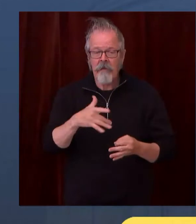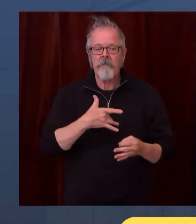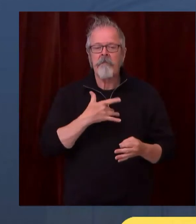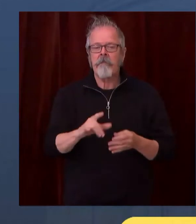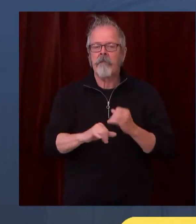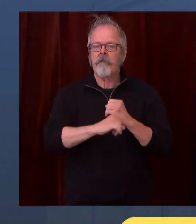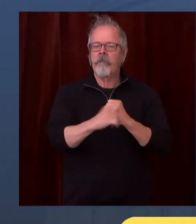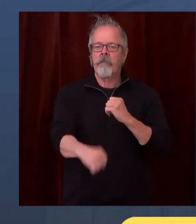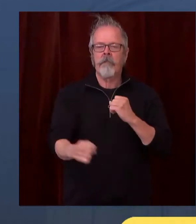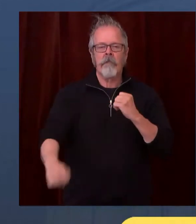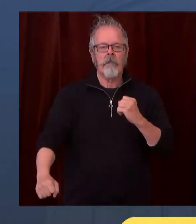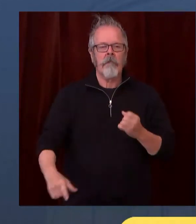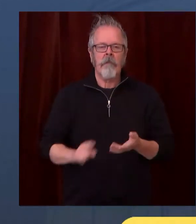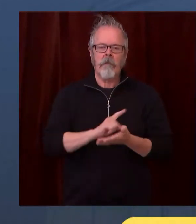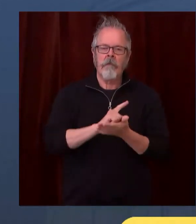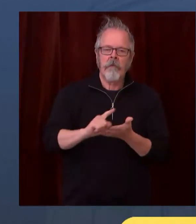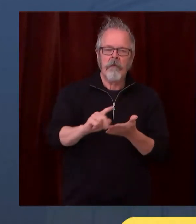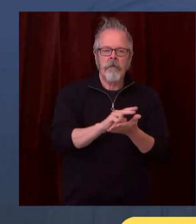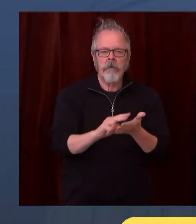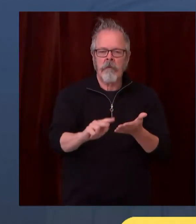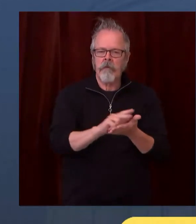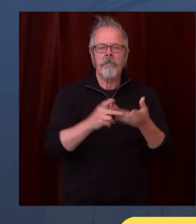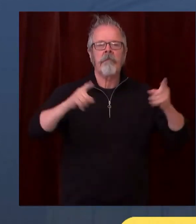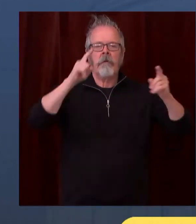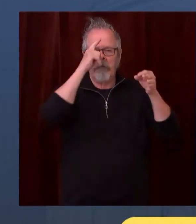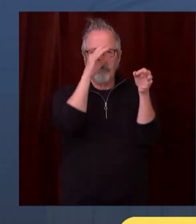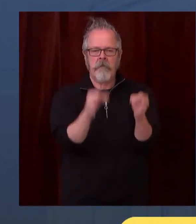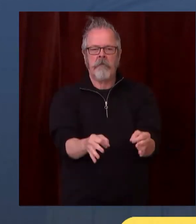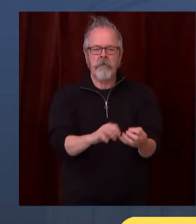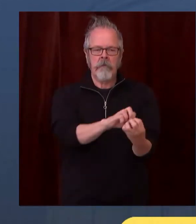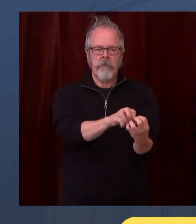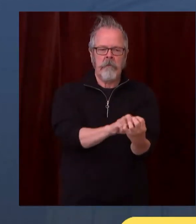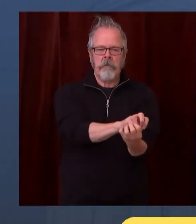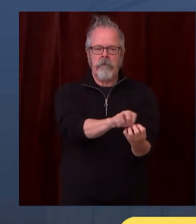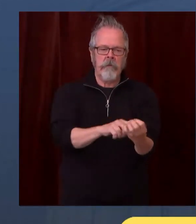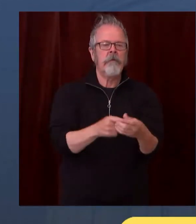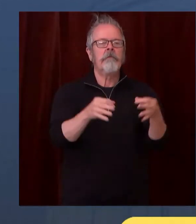last. So we remain committed to action by the U.S. Senate.